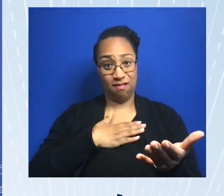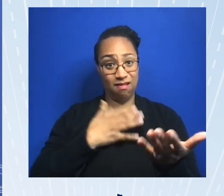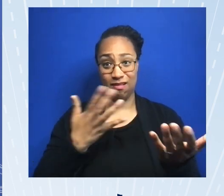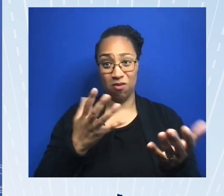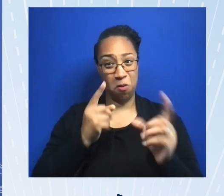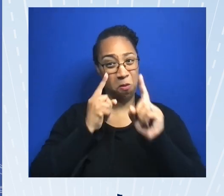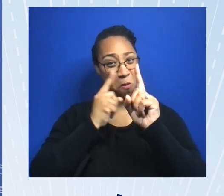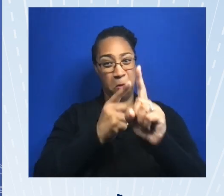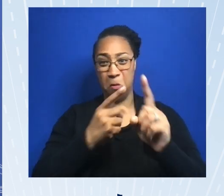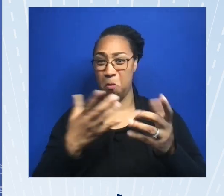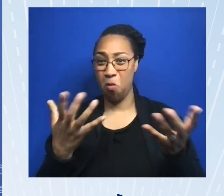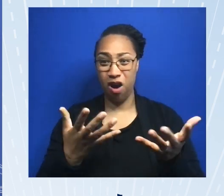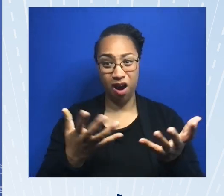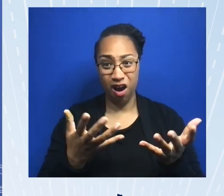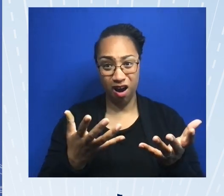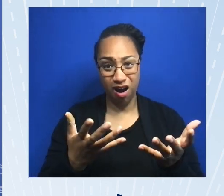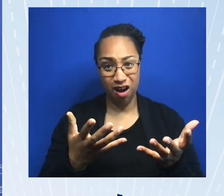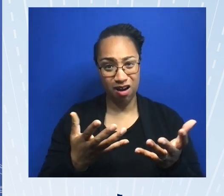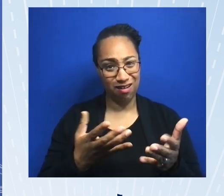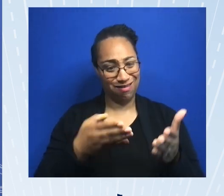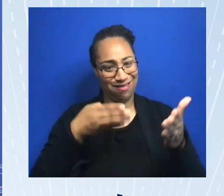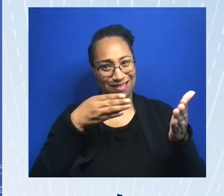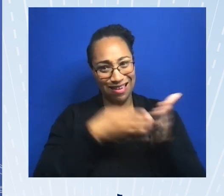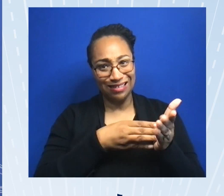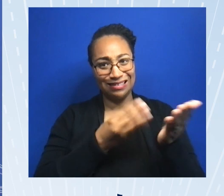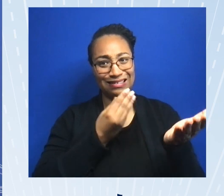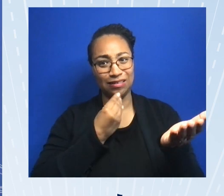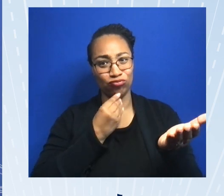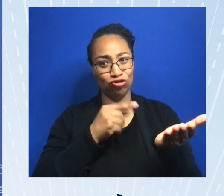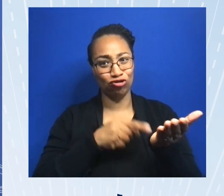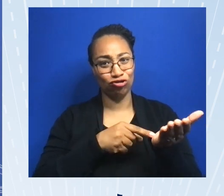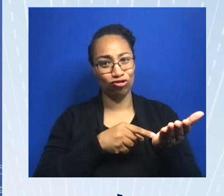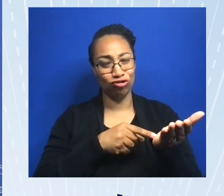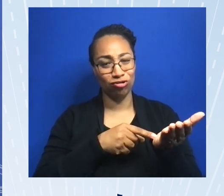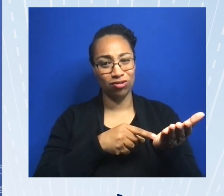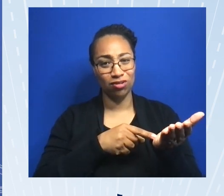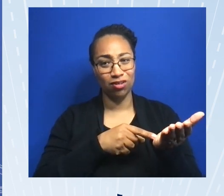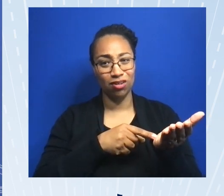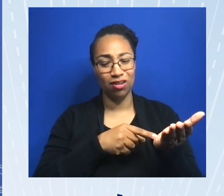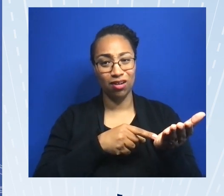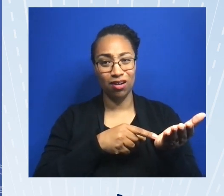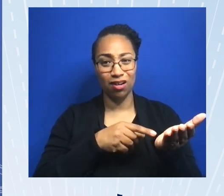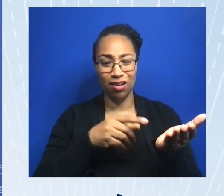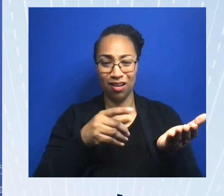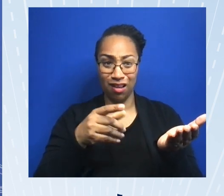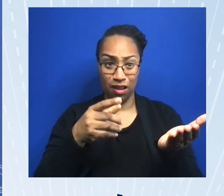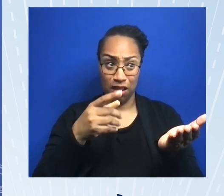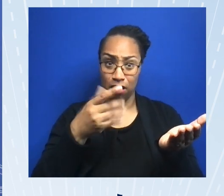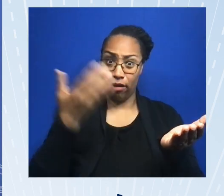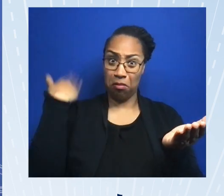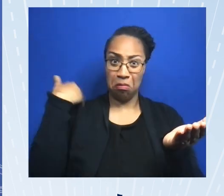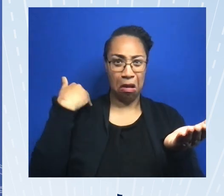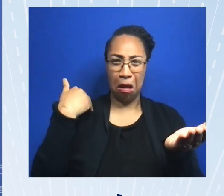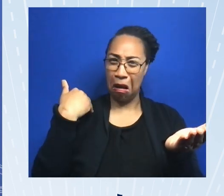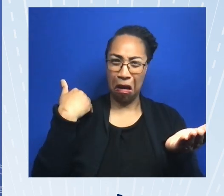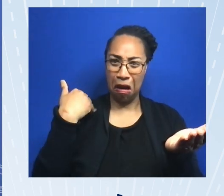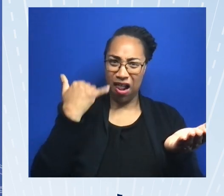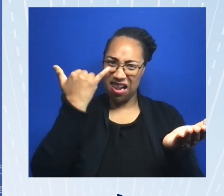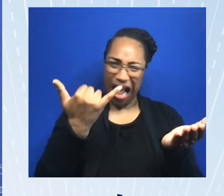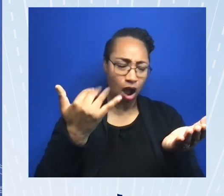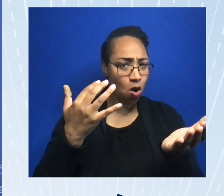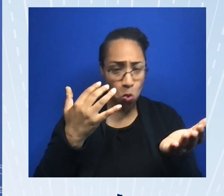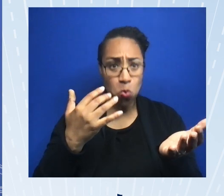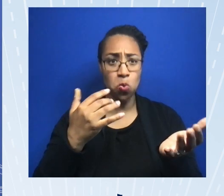must all rise to the challenge and meet this moment. So today, I am proud to join